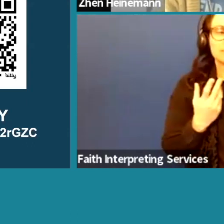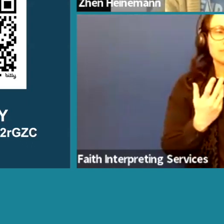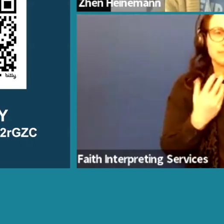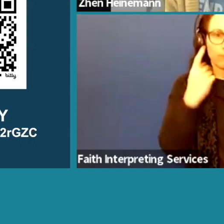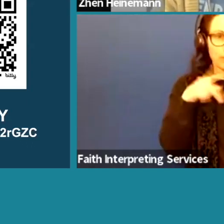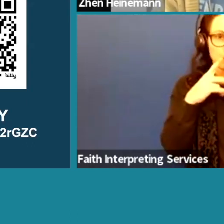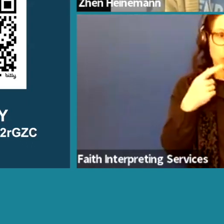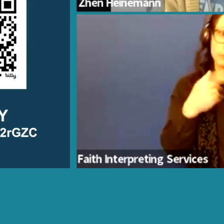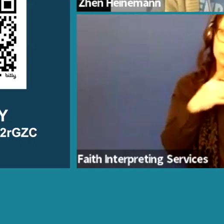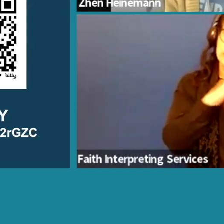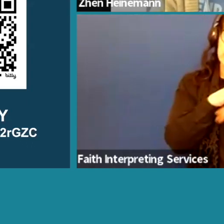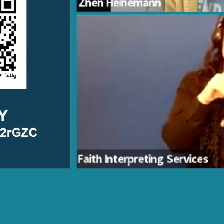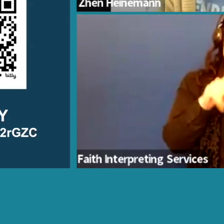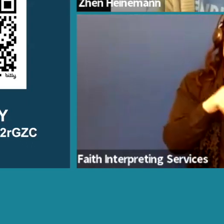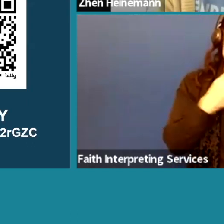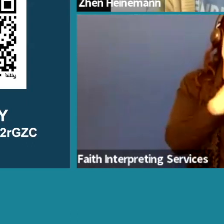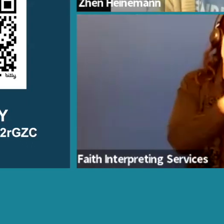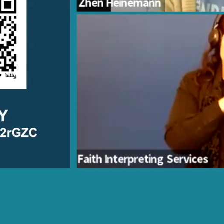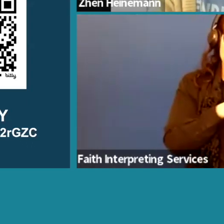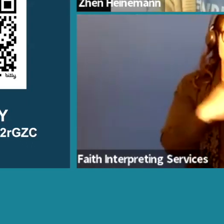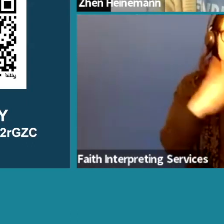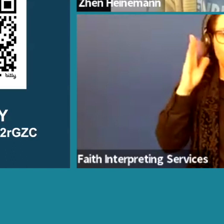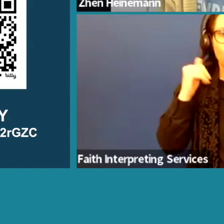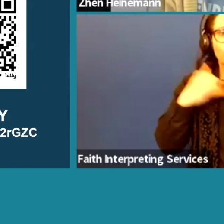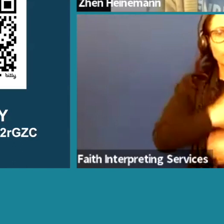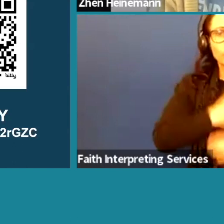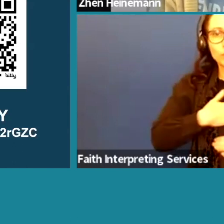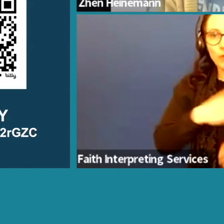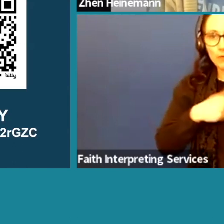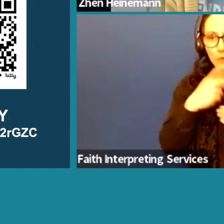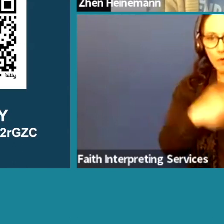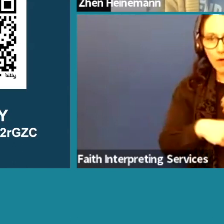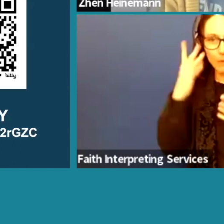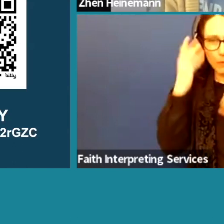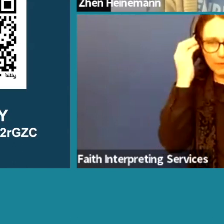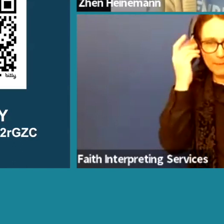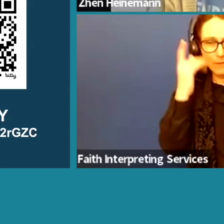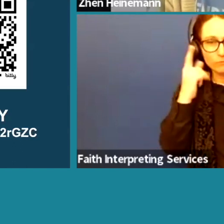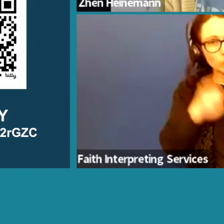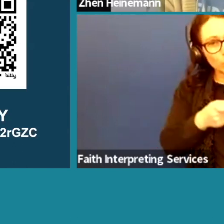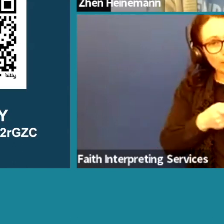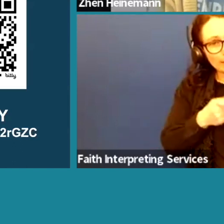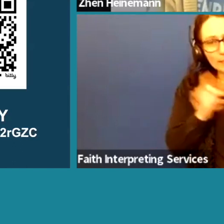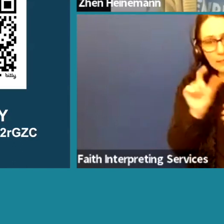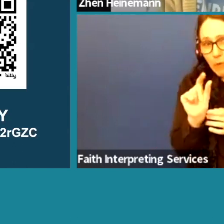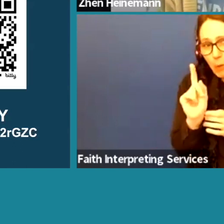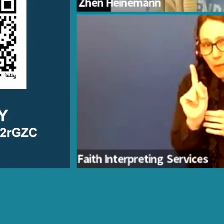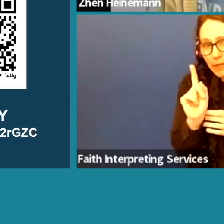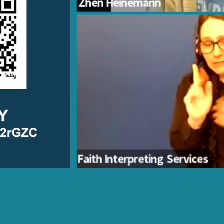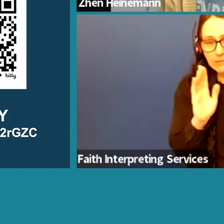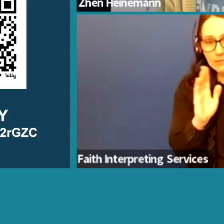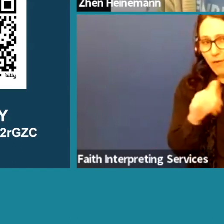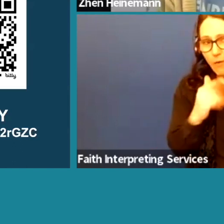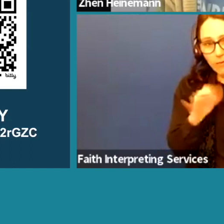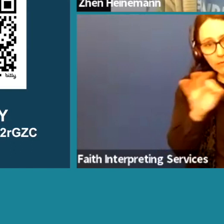them early. We hope that you enjoyed this program and that you will consider making a donation, small one. They all count